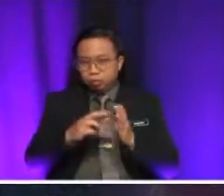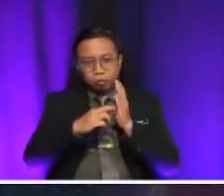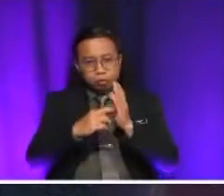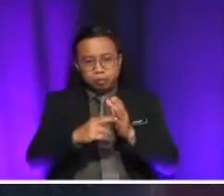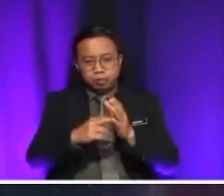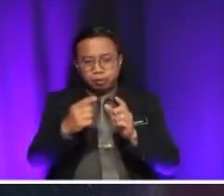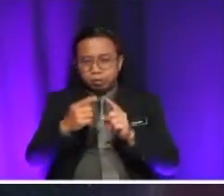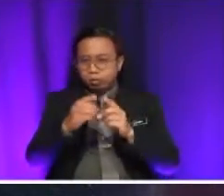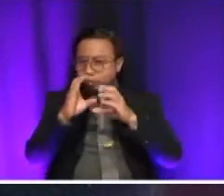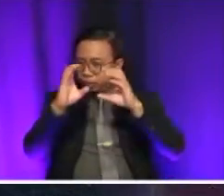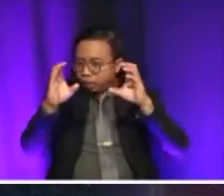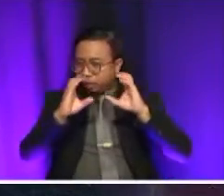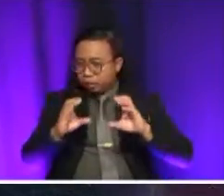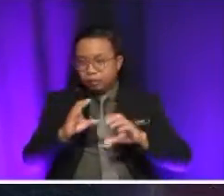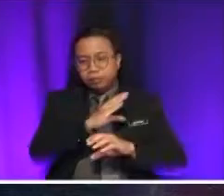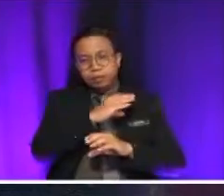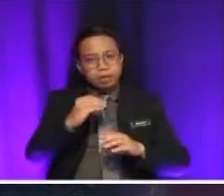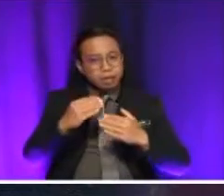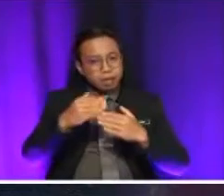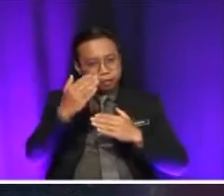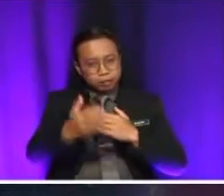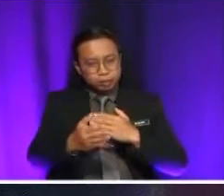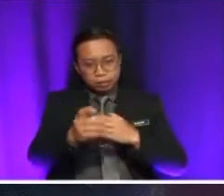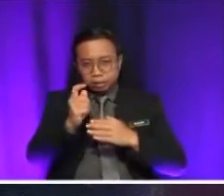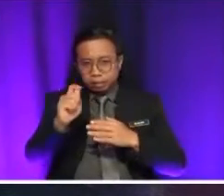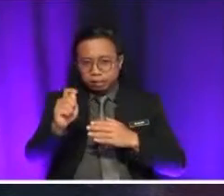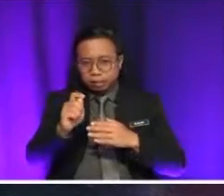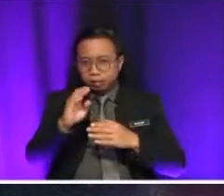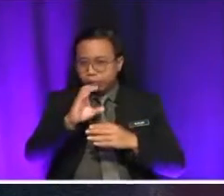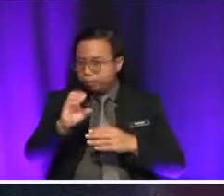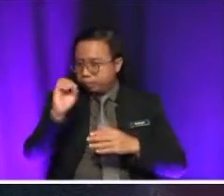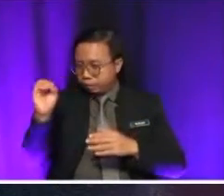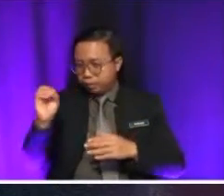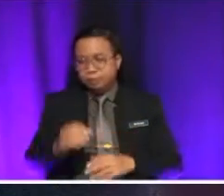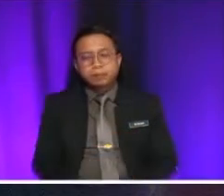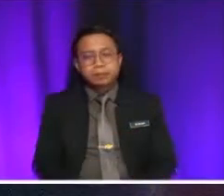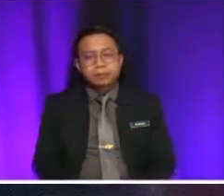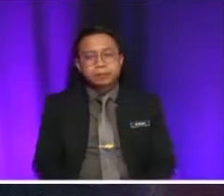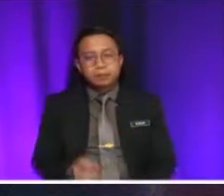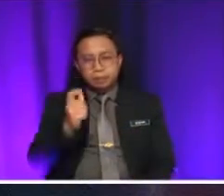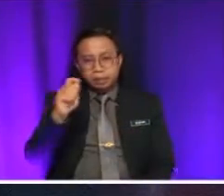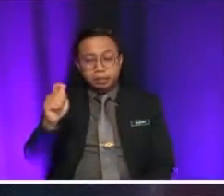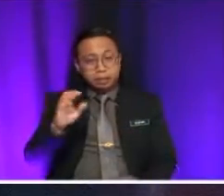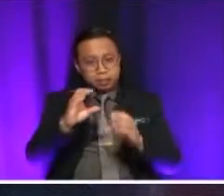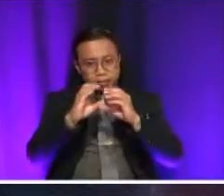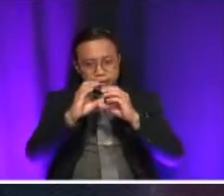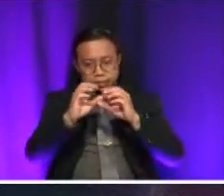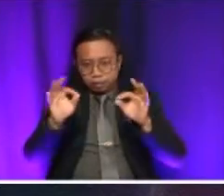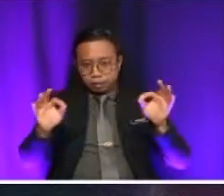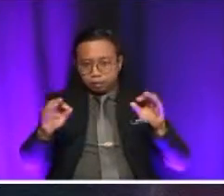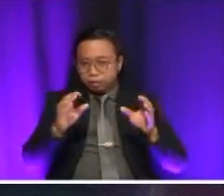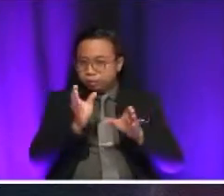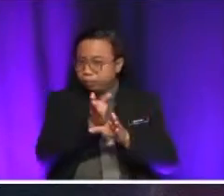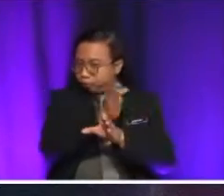paragraph before the blank and after the blank. Yeah, you refer to the sentence before the blank. The sentence, right. And after the blank. Okay,